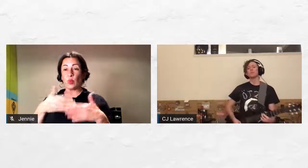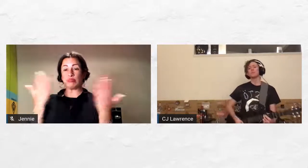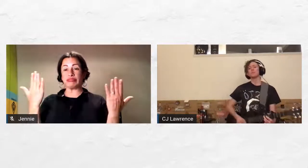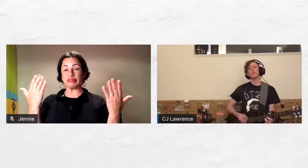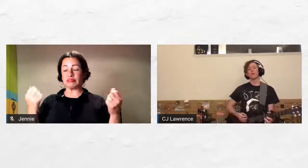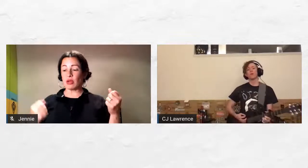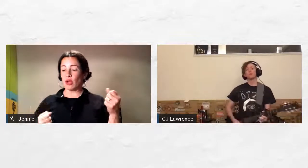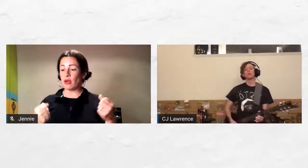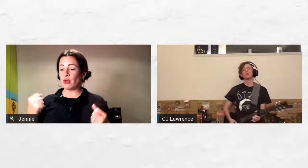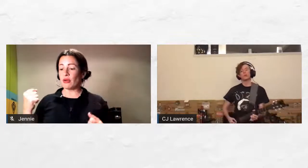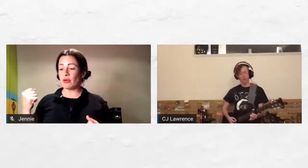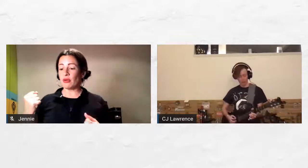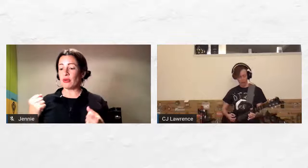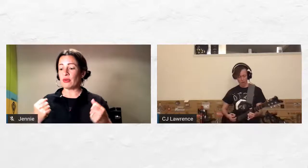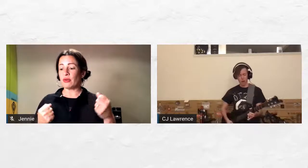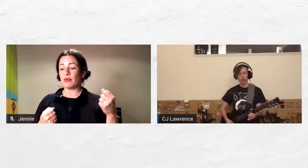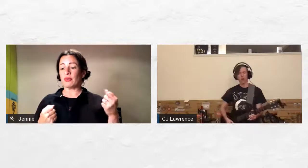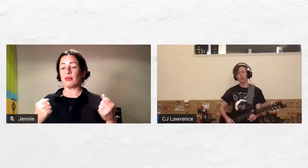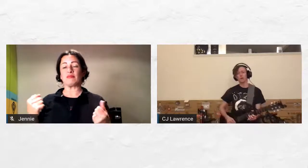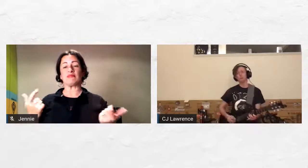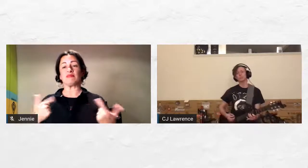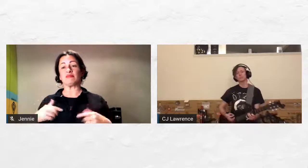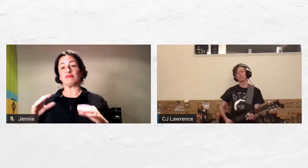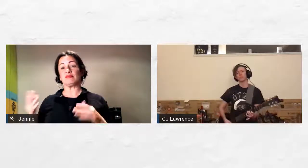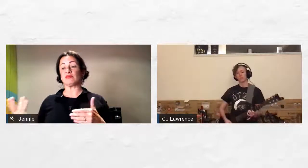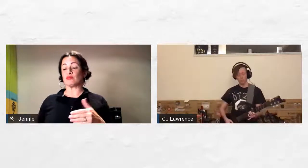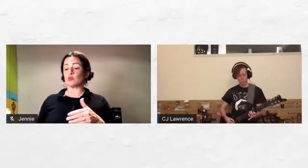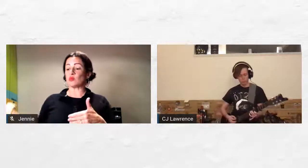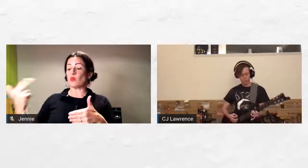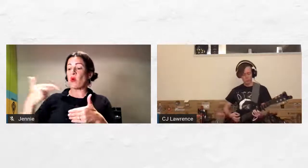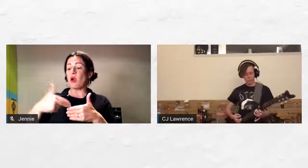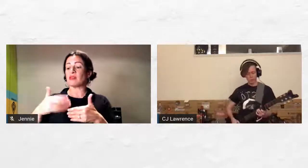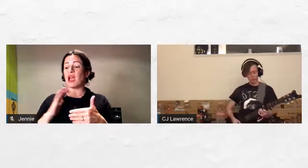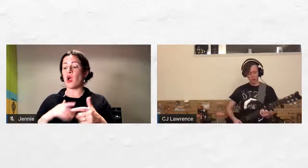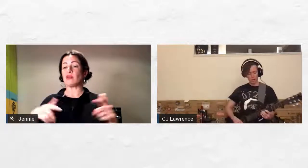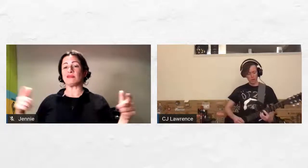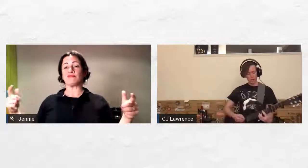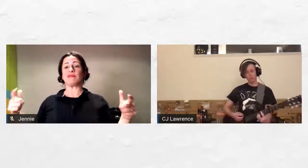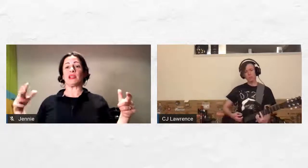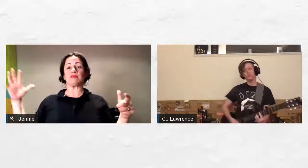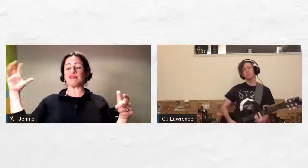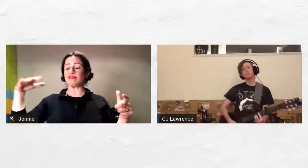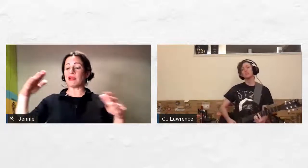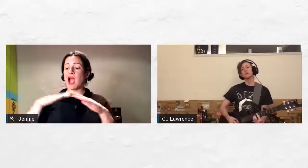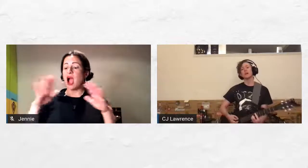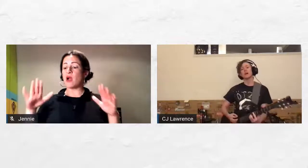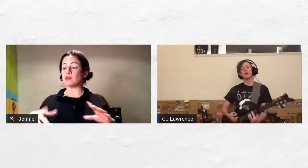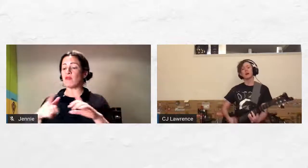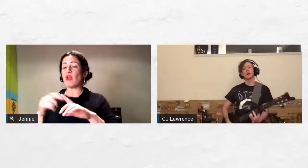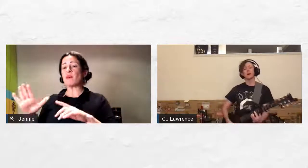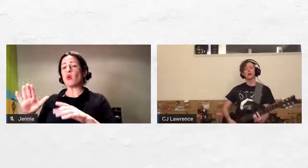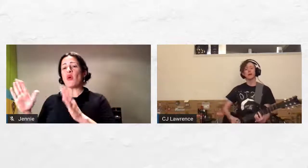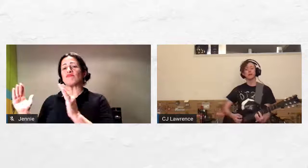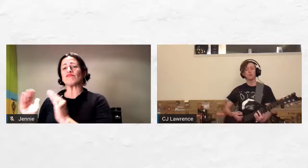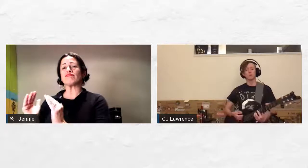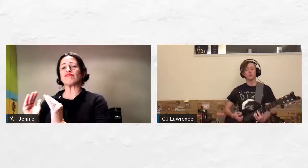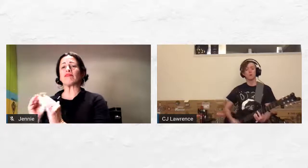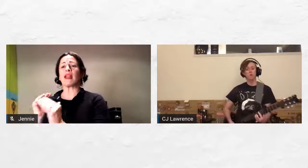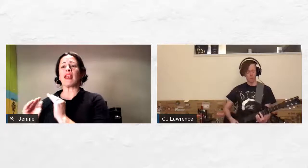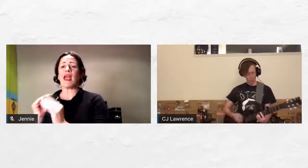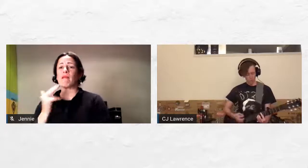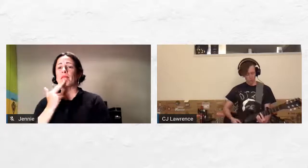Moved into our big house from your tiny